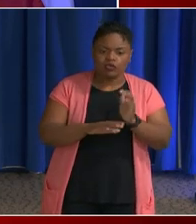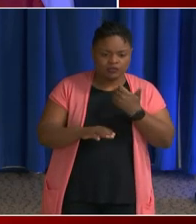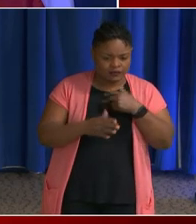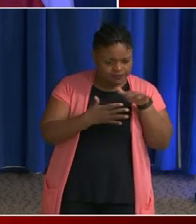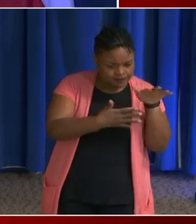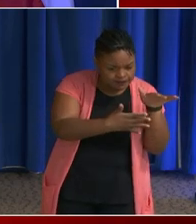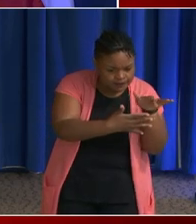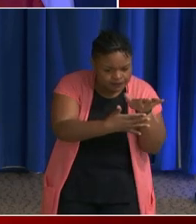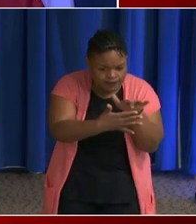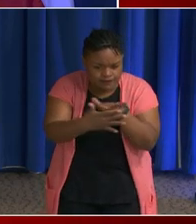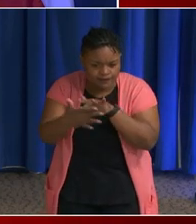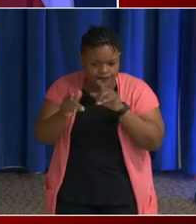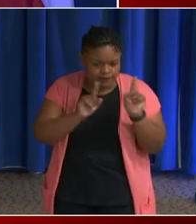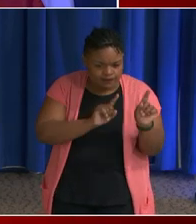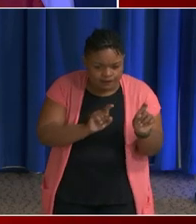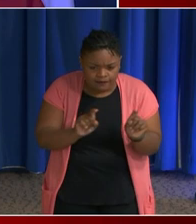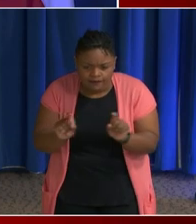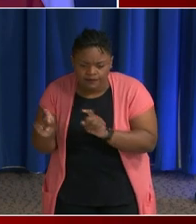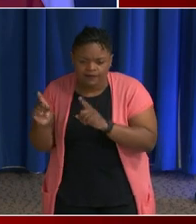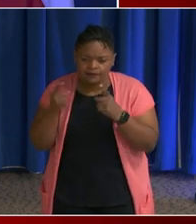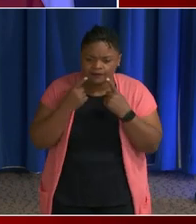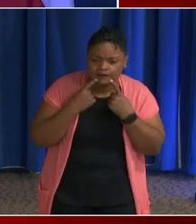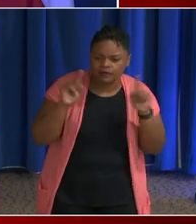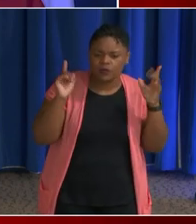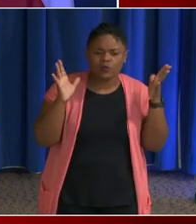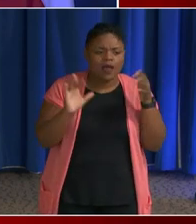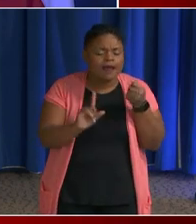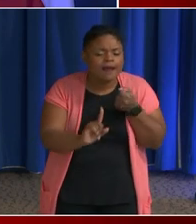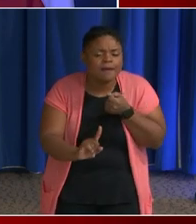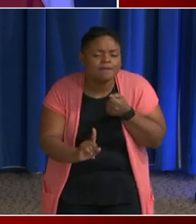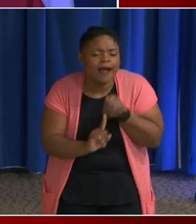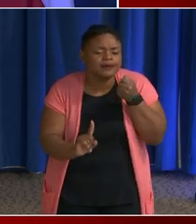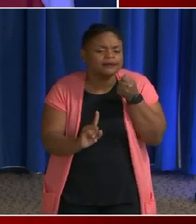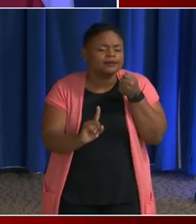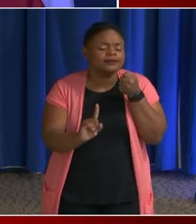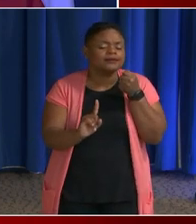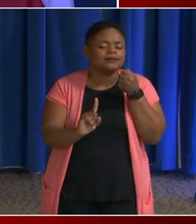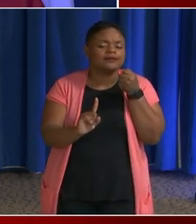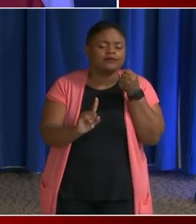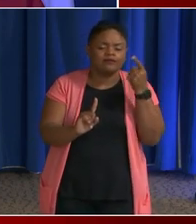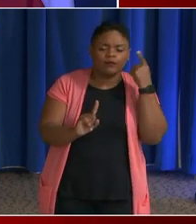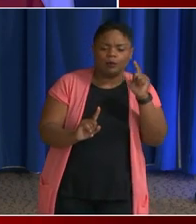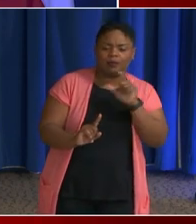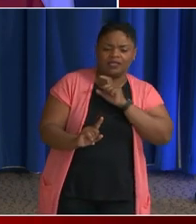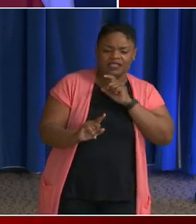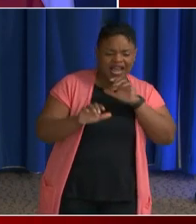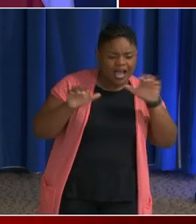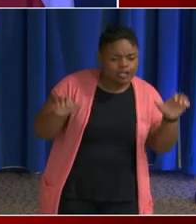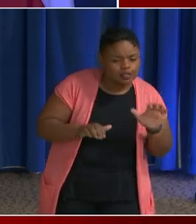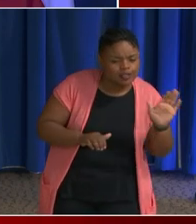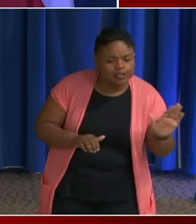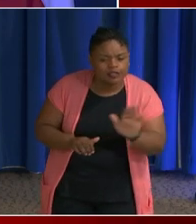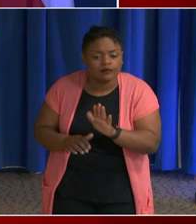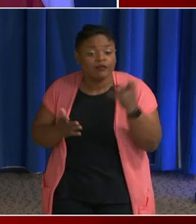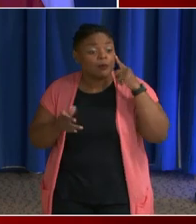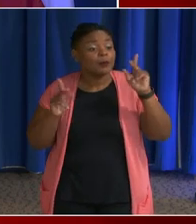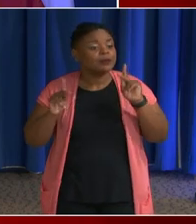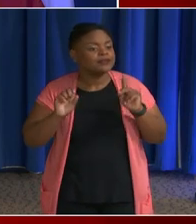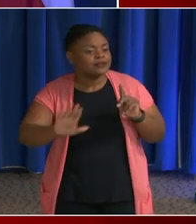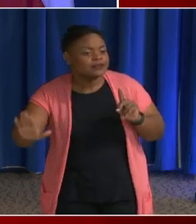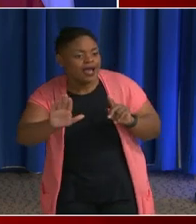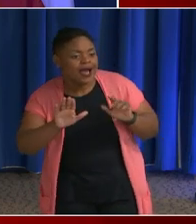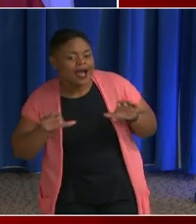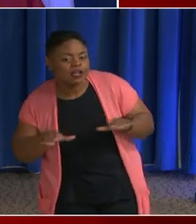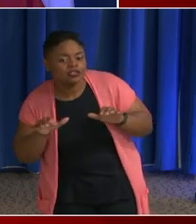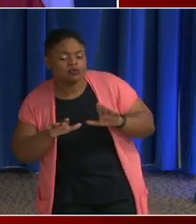what impact does the body-worn camera program have on police activity? What does it have on citizen activity? How does it correlate to complaints